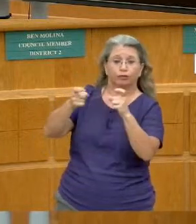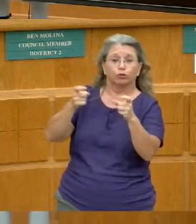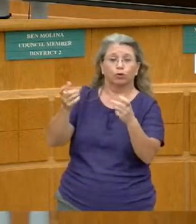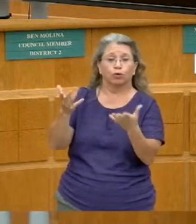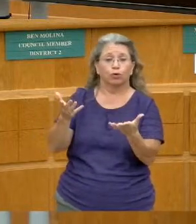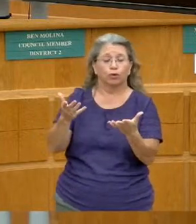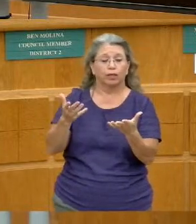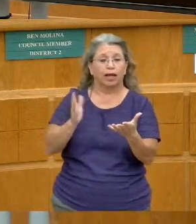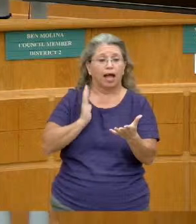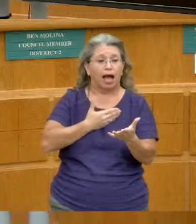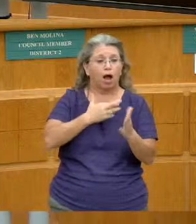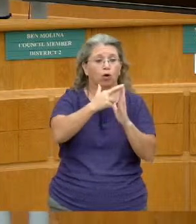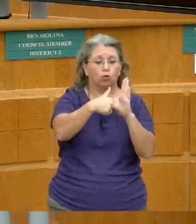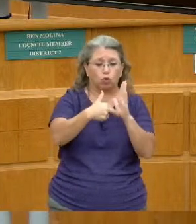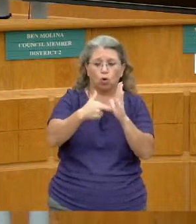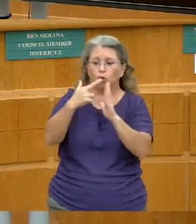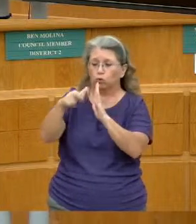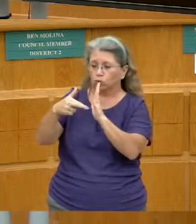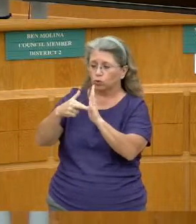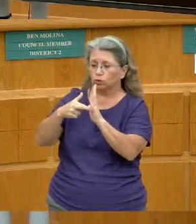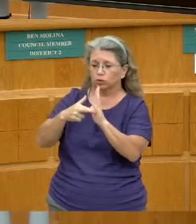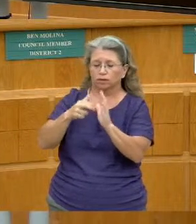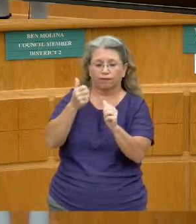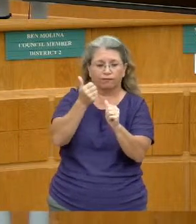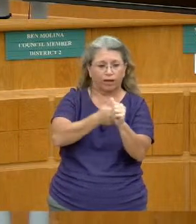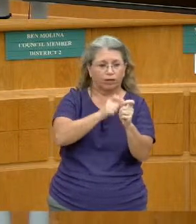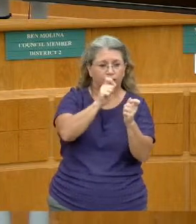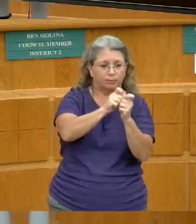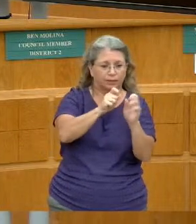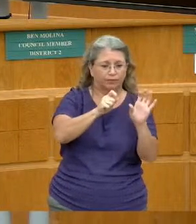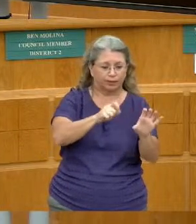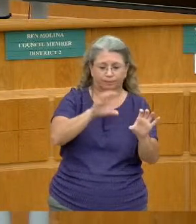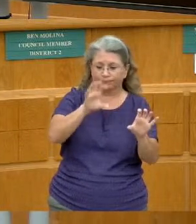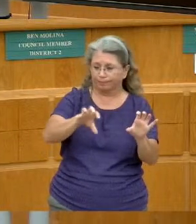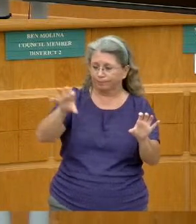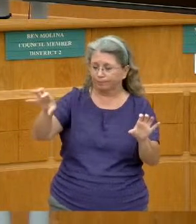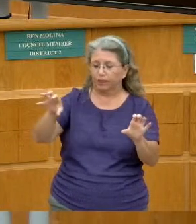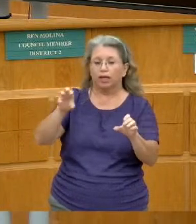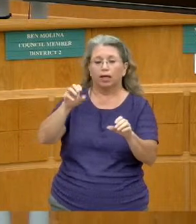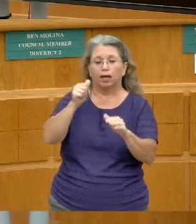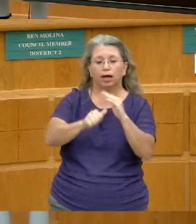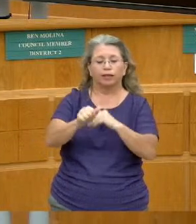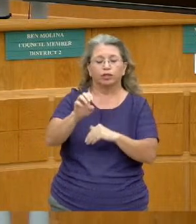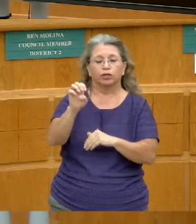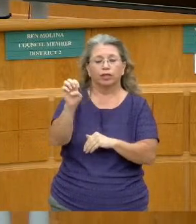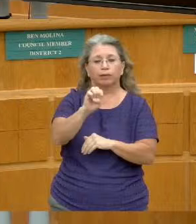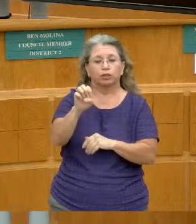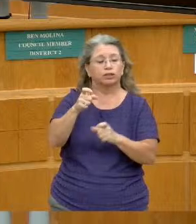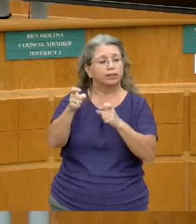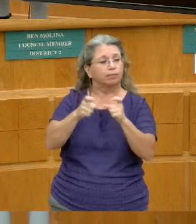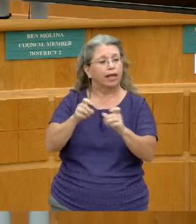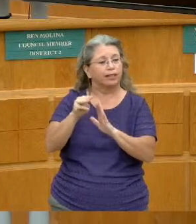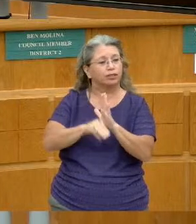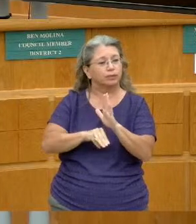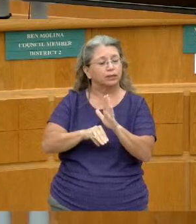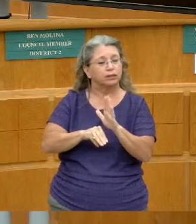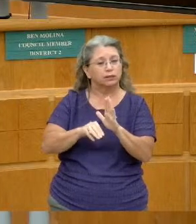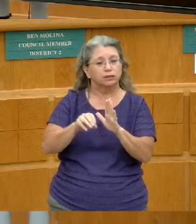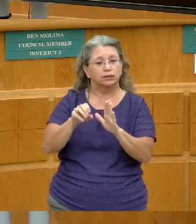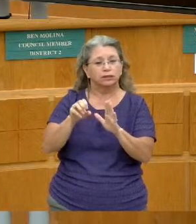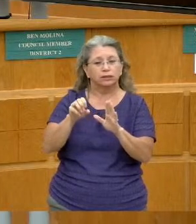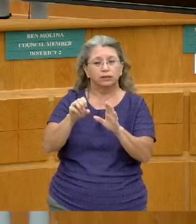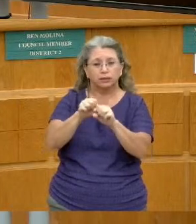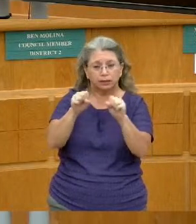roles are very defined. And in emergency management, I do have a lot of latitude with regards